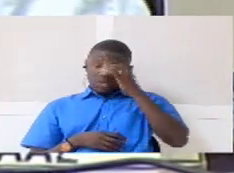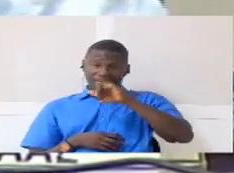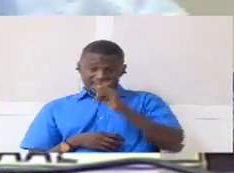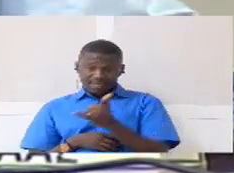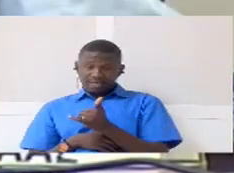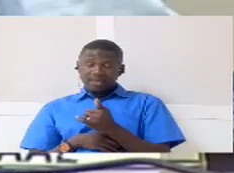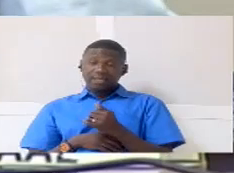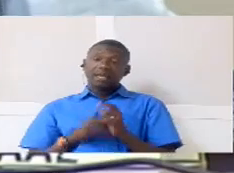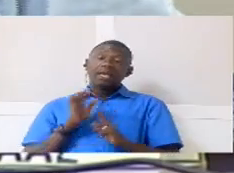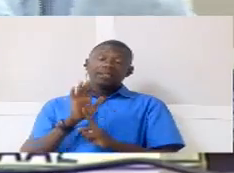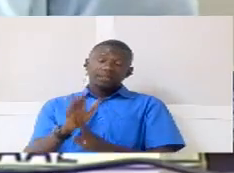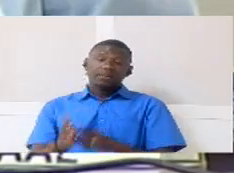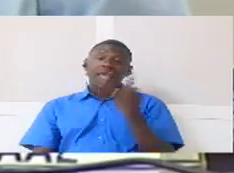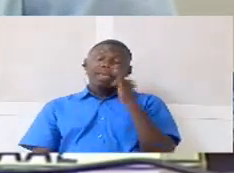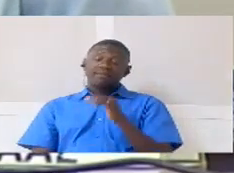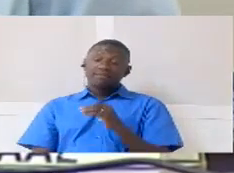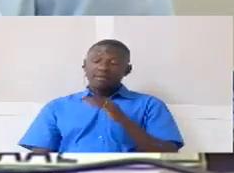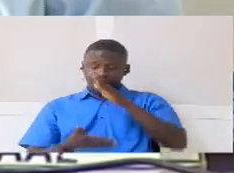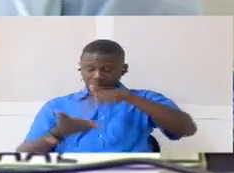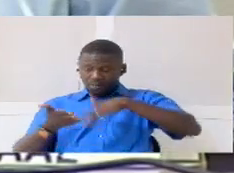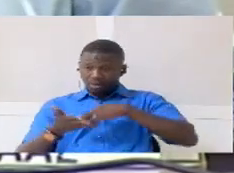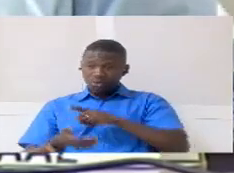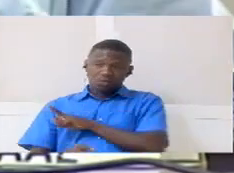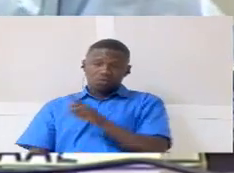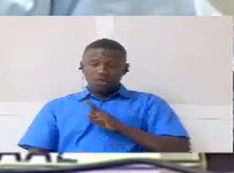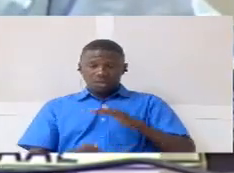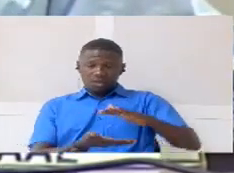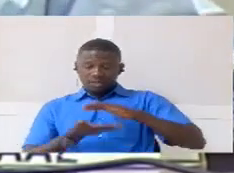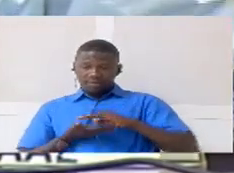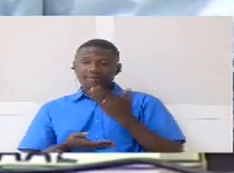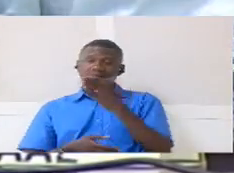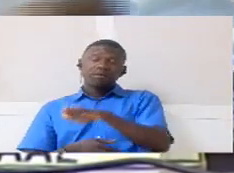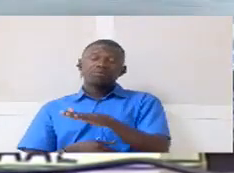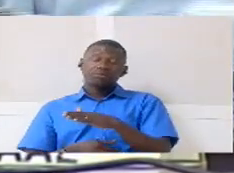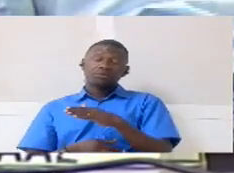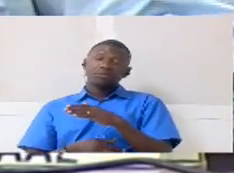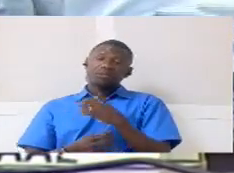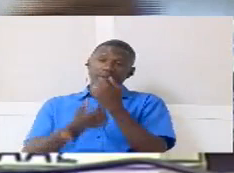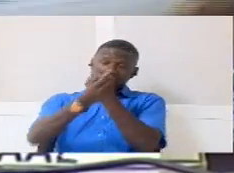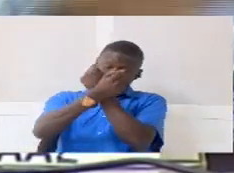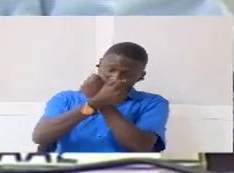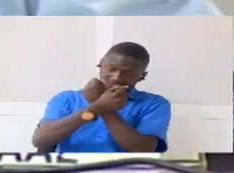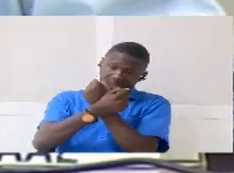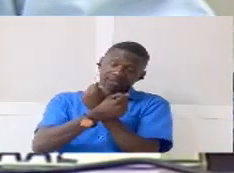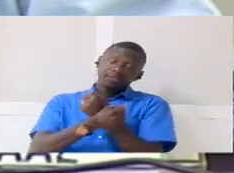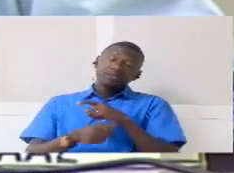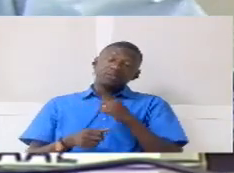papers we received from the prison show that he died out of malaria as a result of